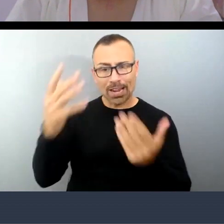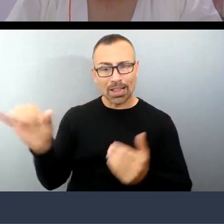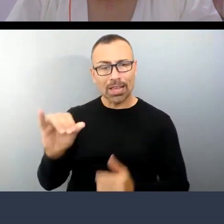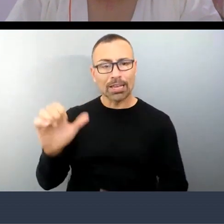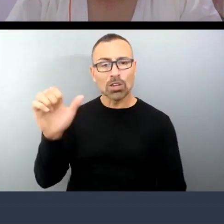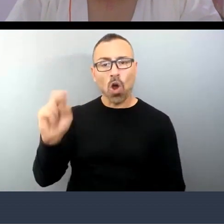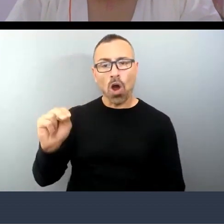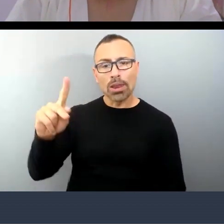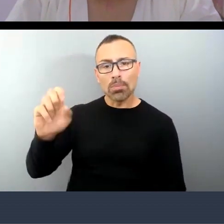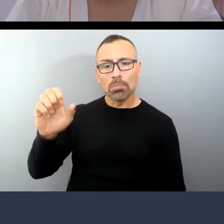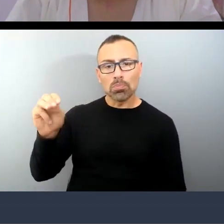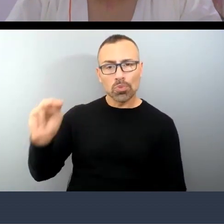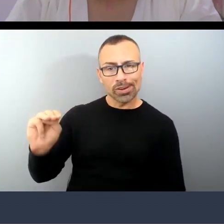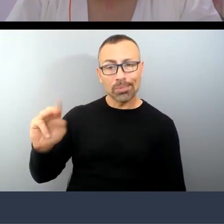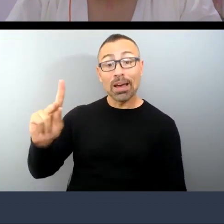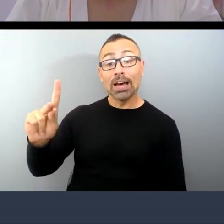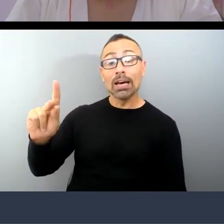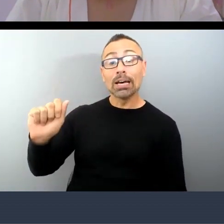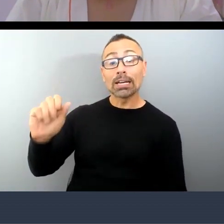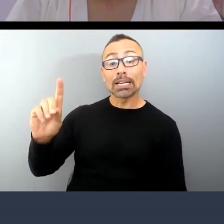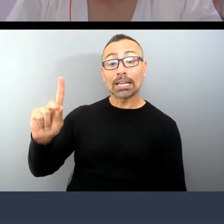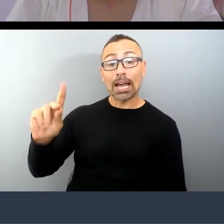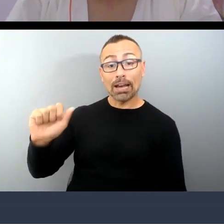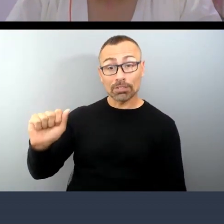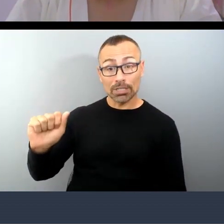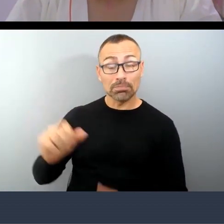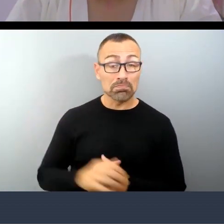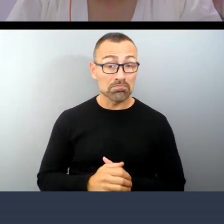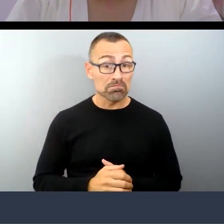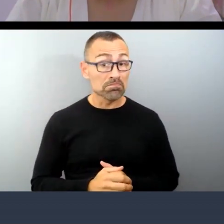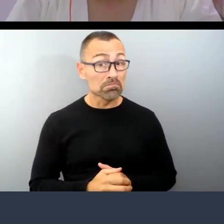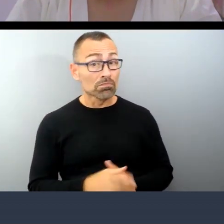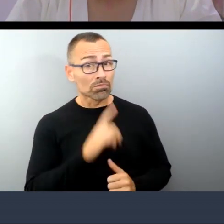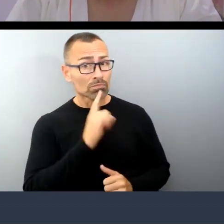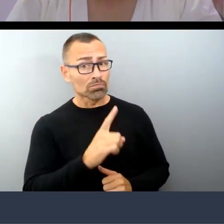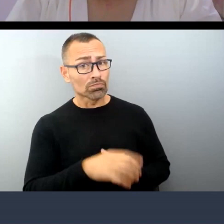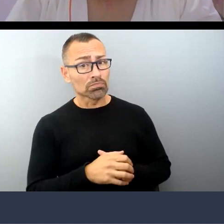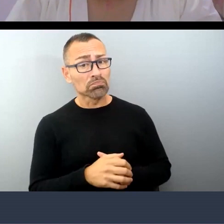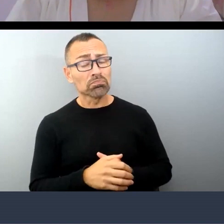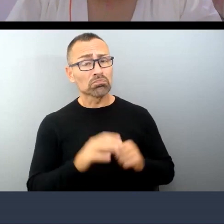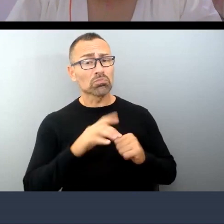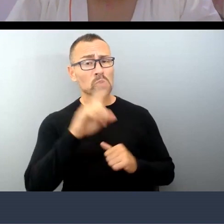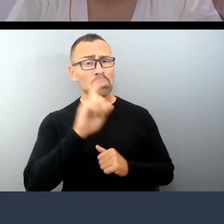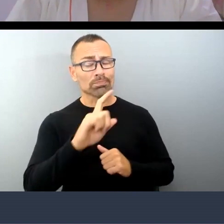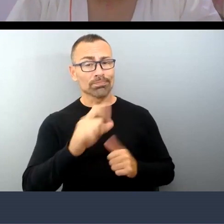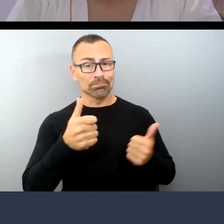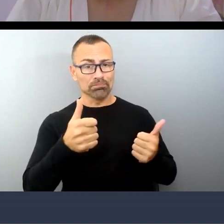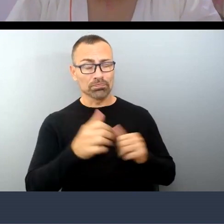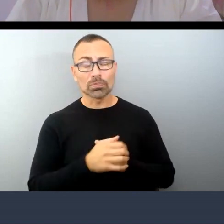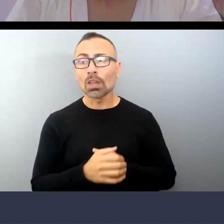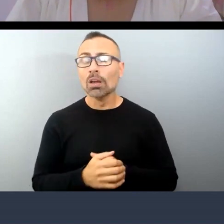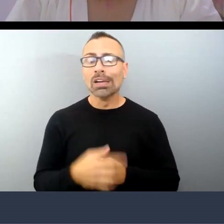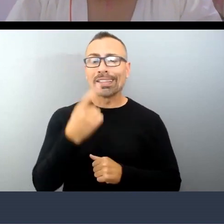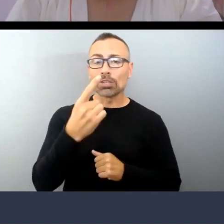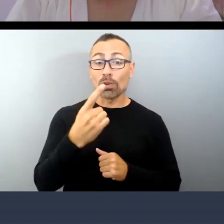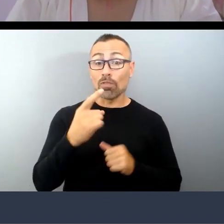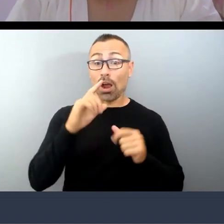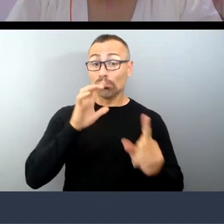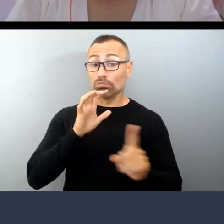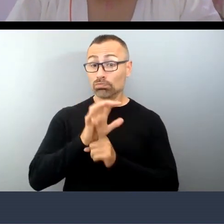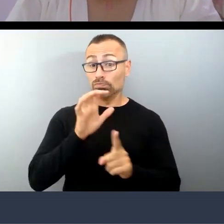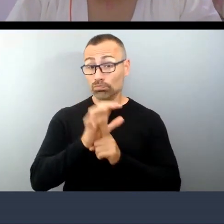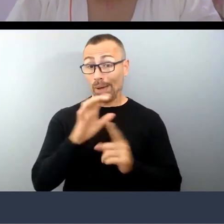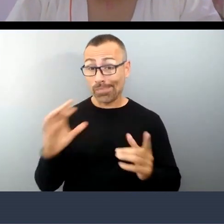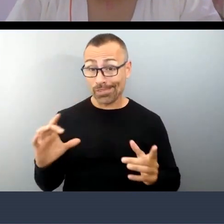that? Absolutely, and that's a great question, and that's one of very popular connectors, and many of our